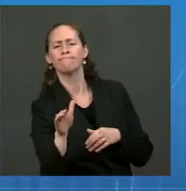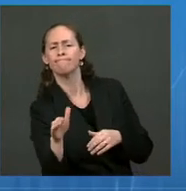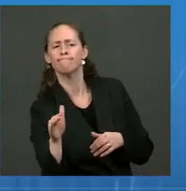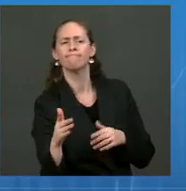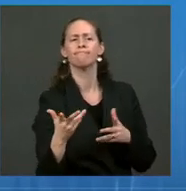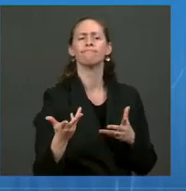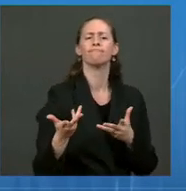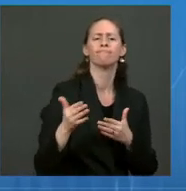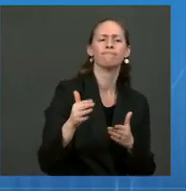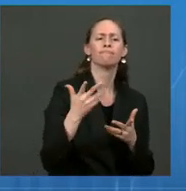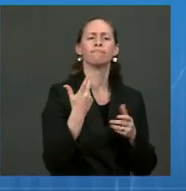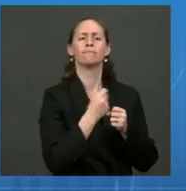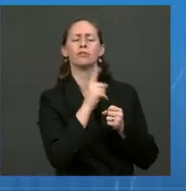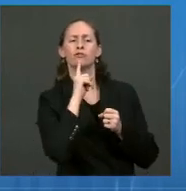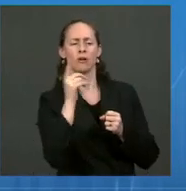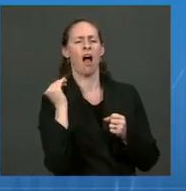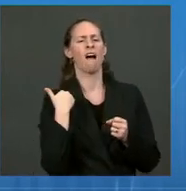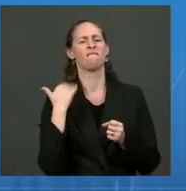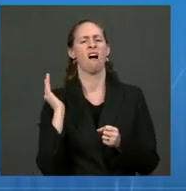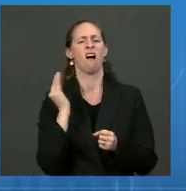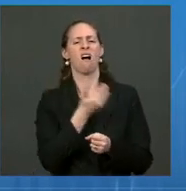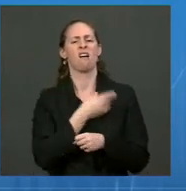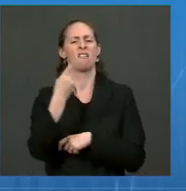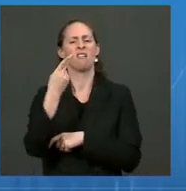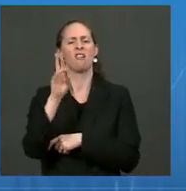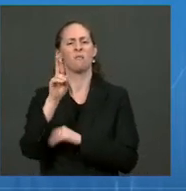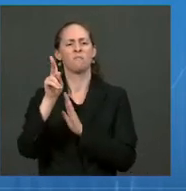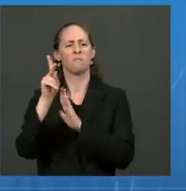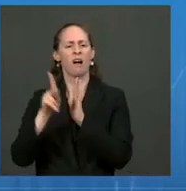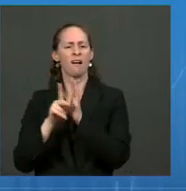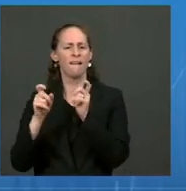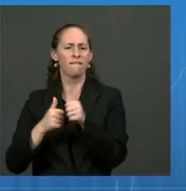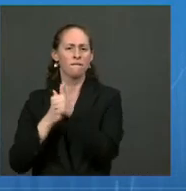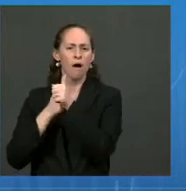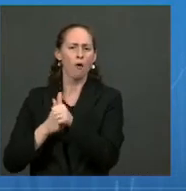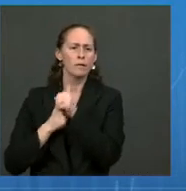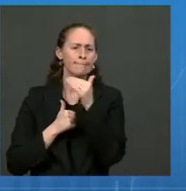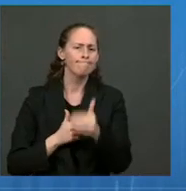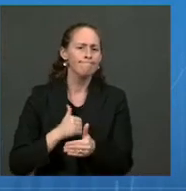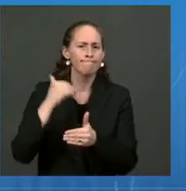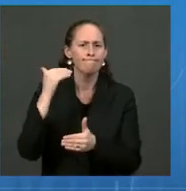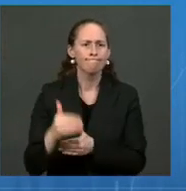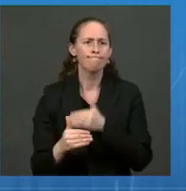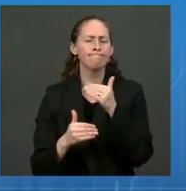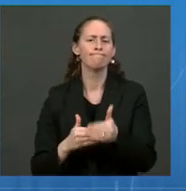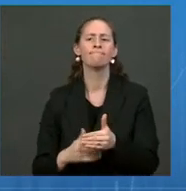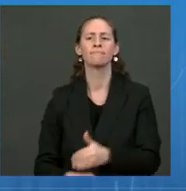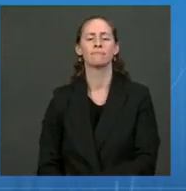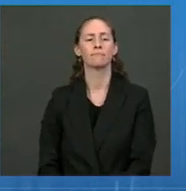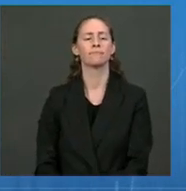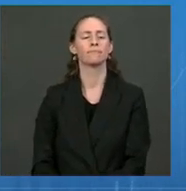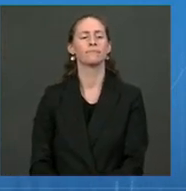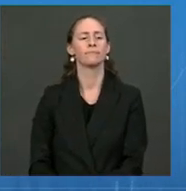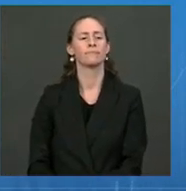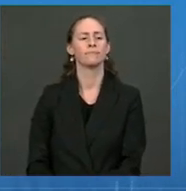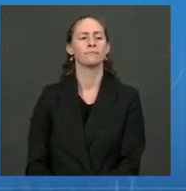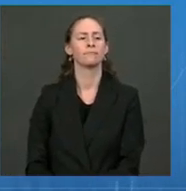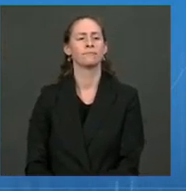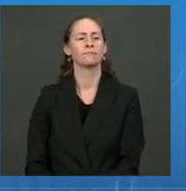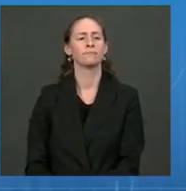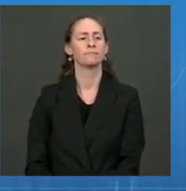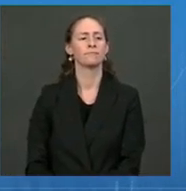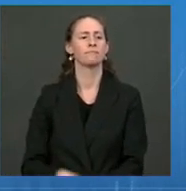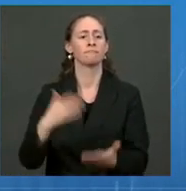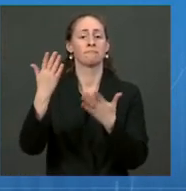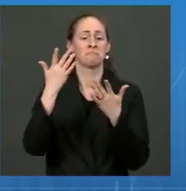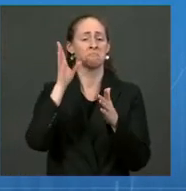HR processes. And that for any of the probably relatively small percent of employees that